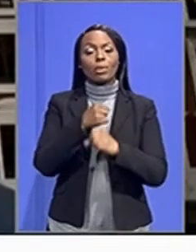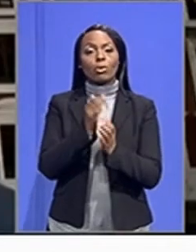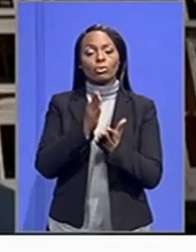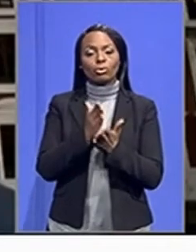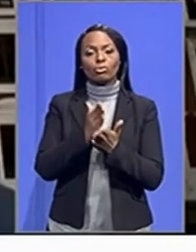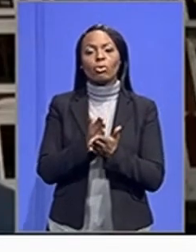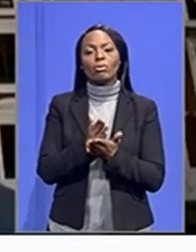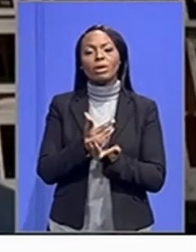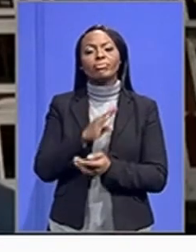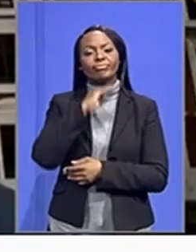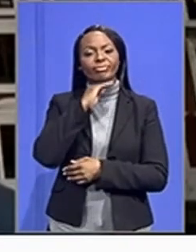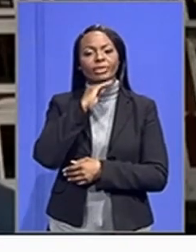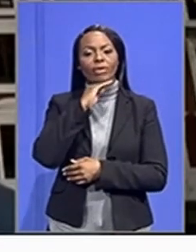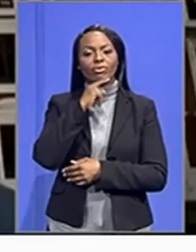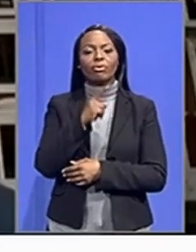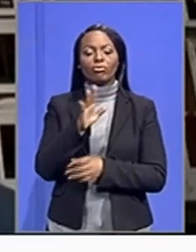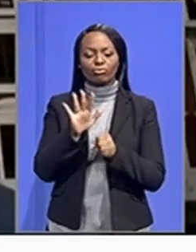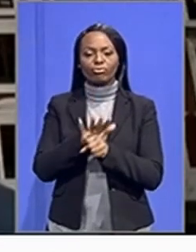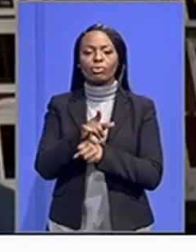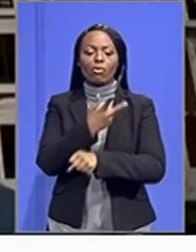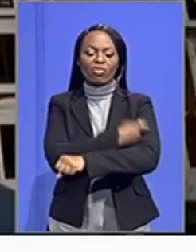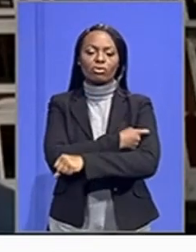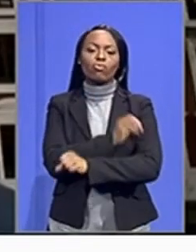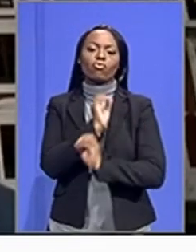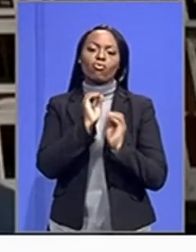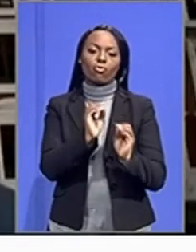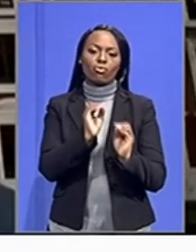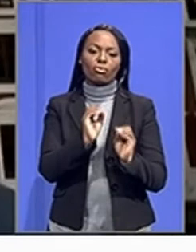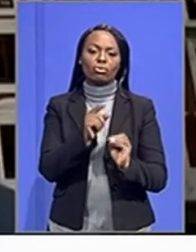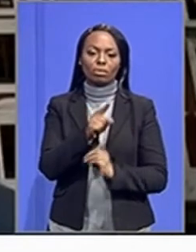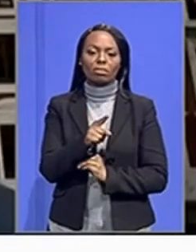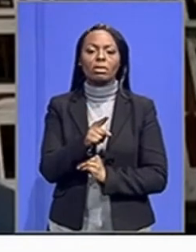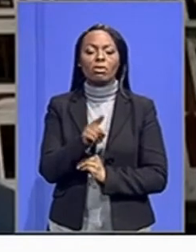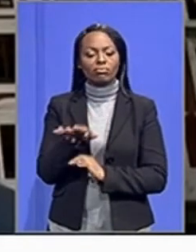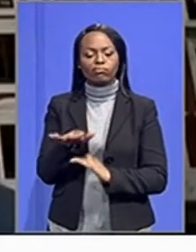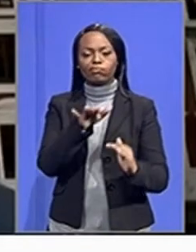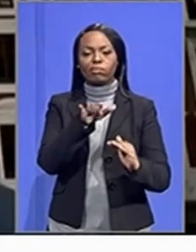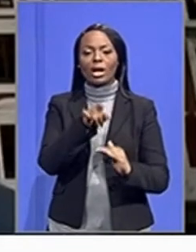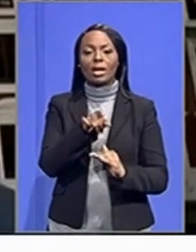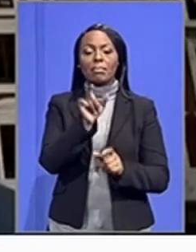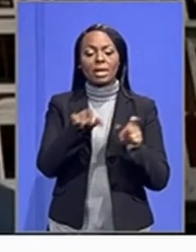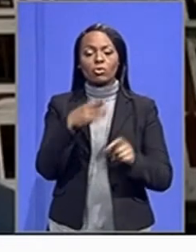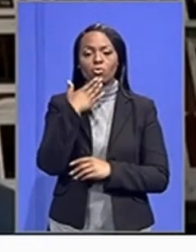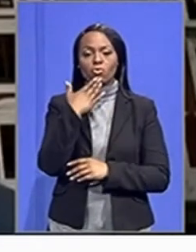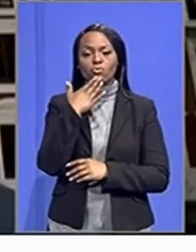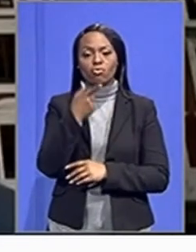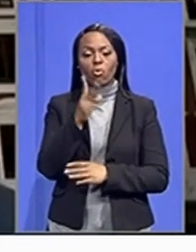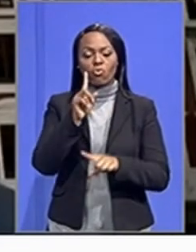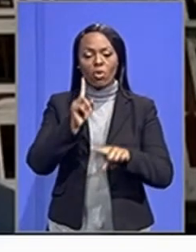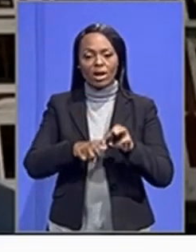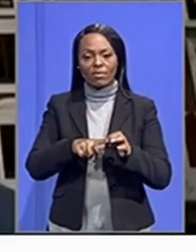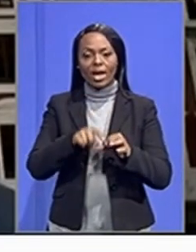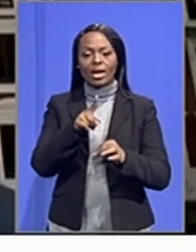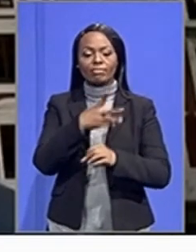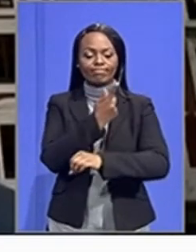enough stock of vaccines and that all the people who qualify will be vaccinated. And even if you have registered and